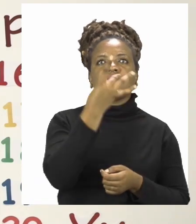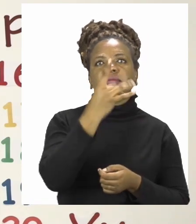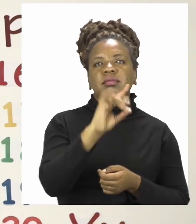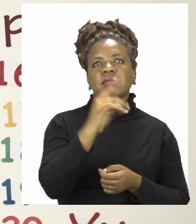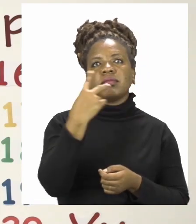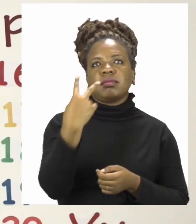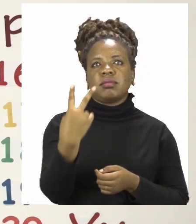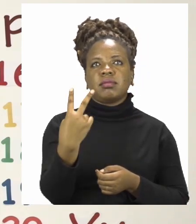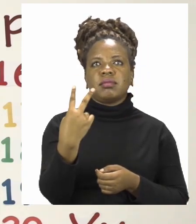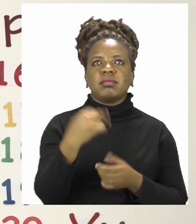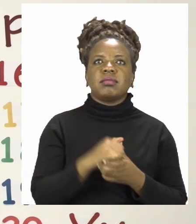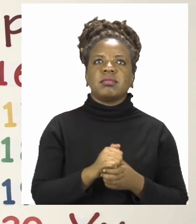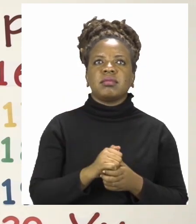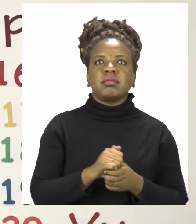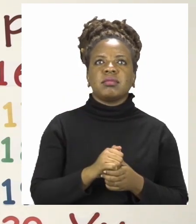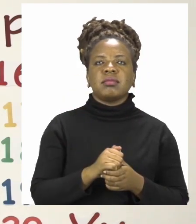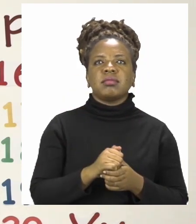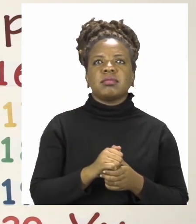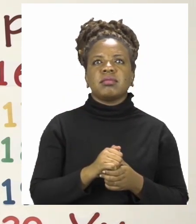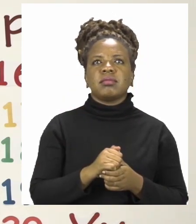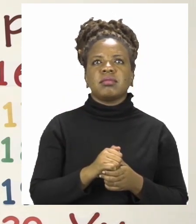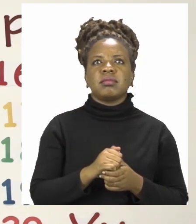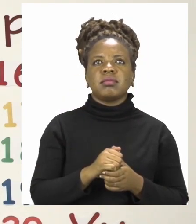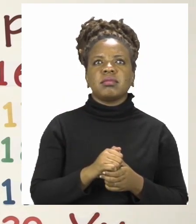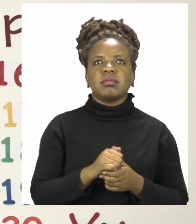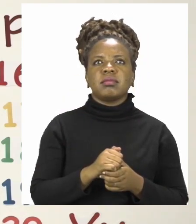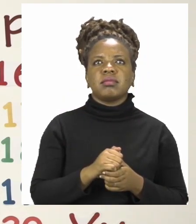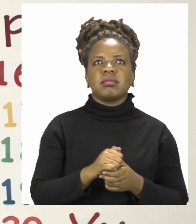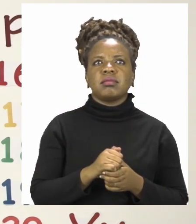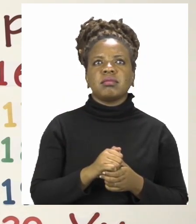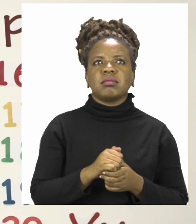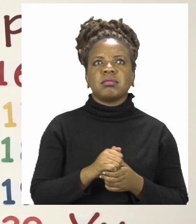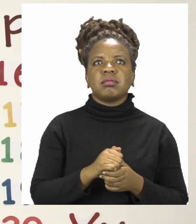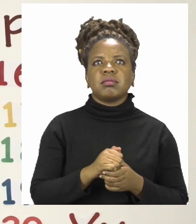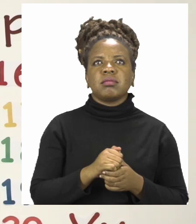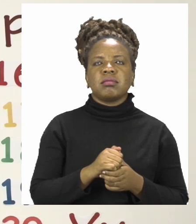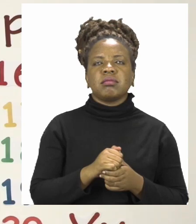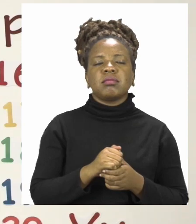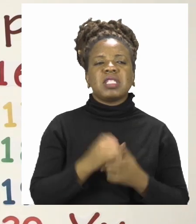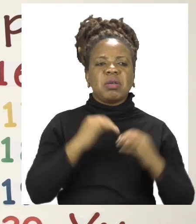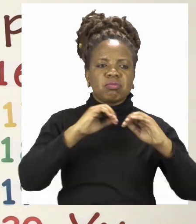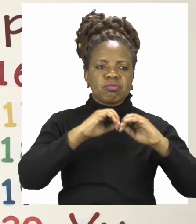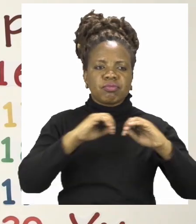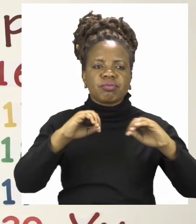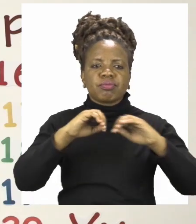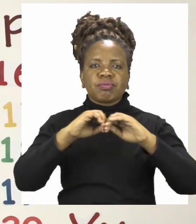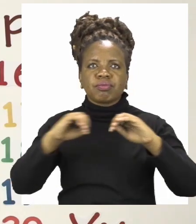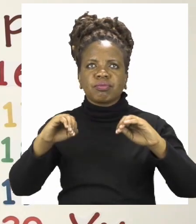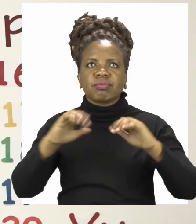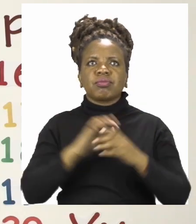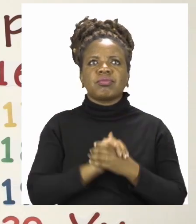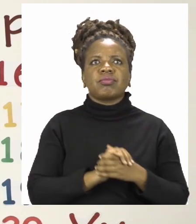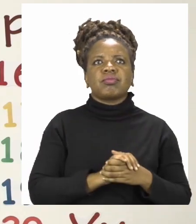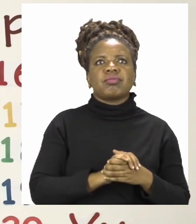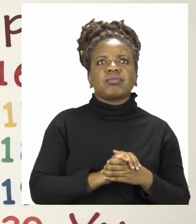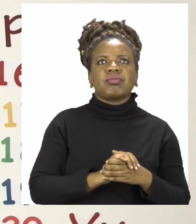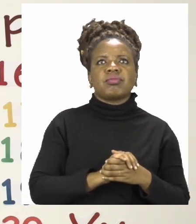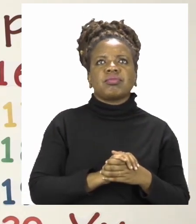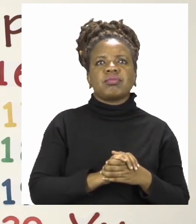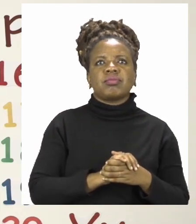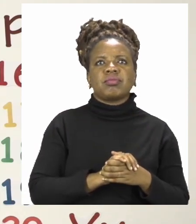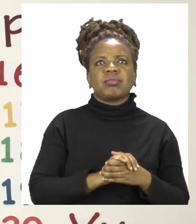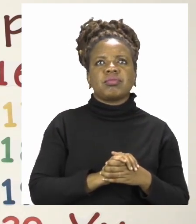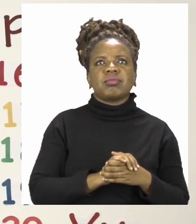182. So instead of just putting 182, we want to know what it is made up of so we can break it